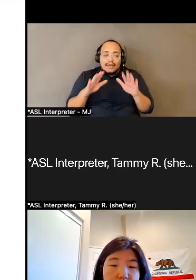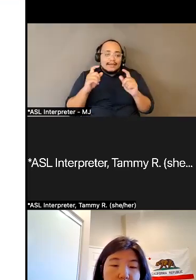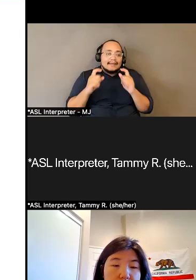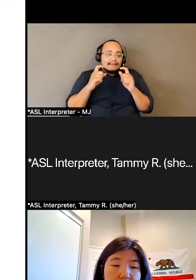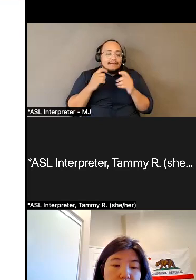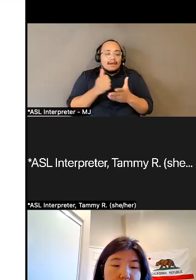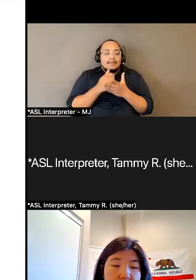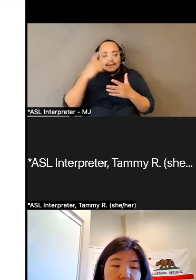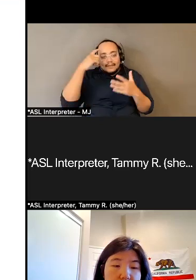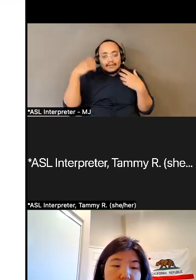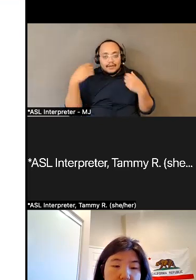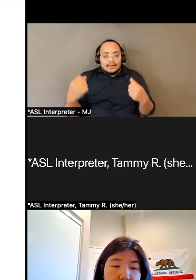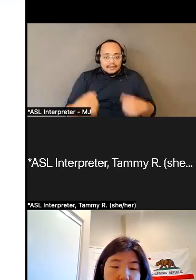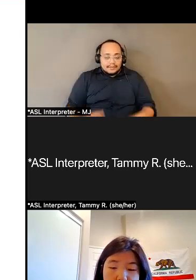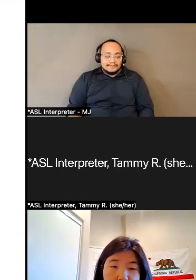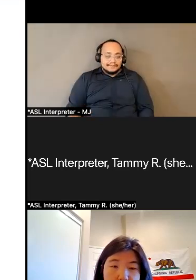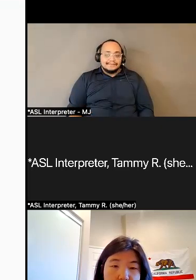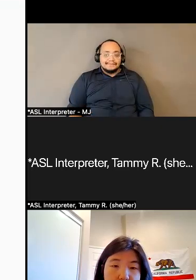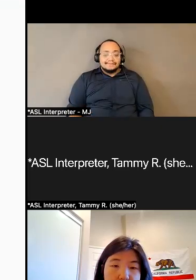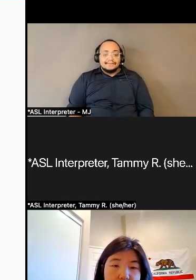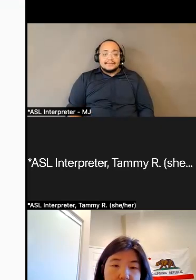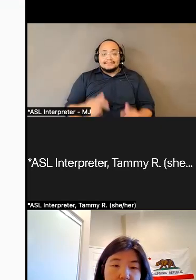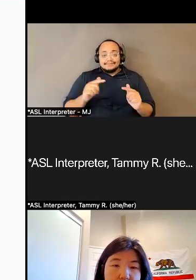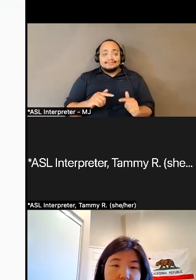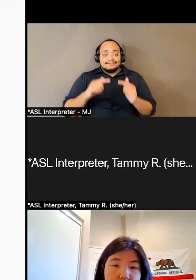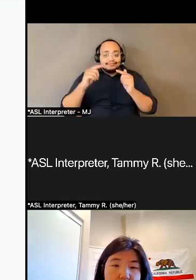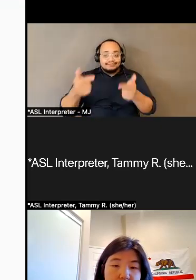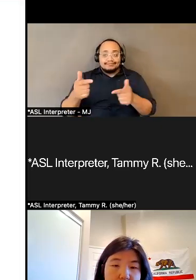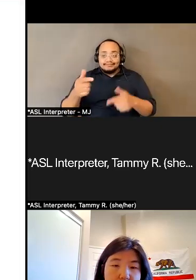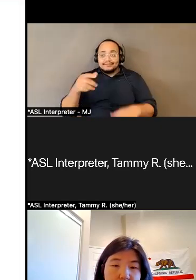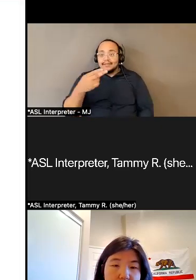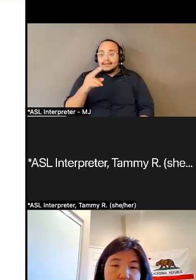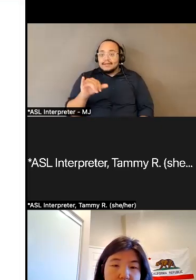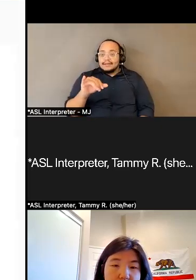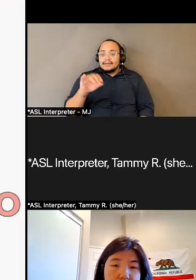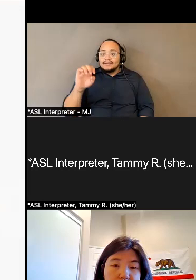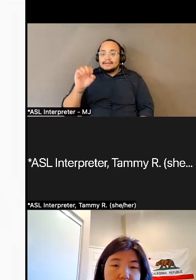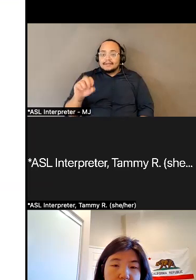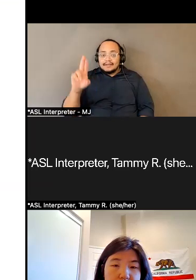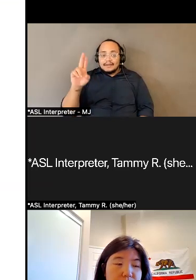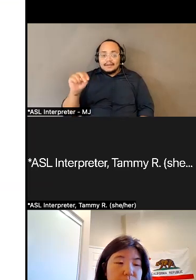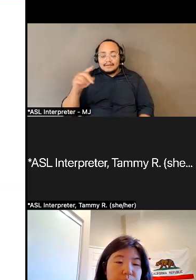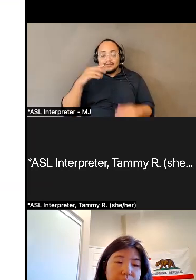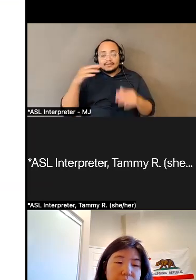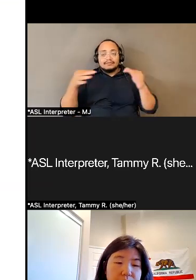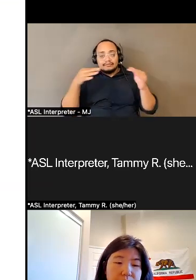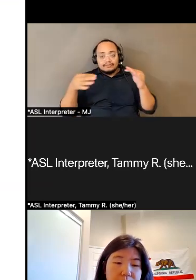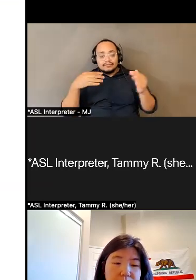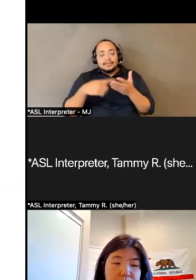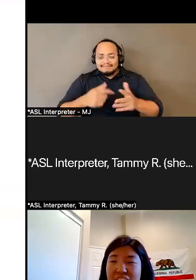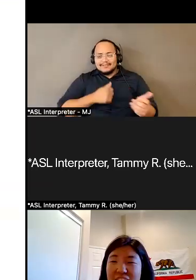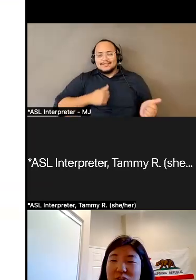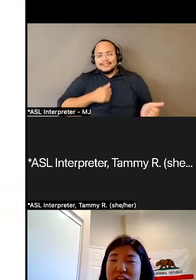mental health. And with that, I'm going to hand it back over to Hasan, who's going to talk about really what we can